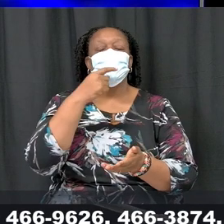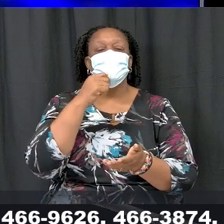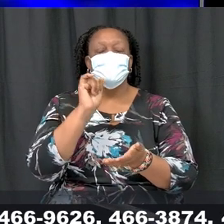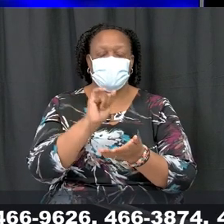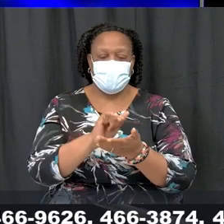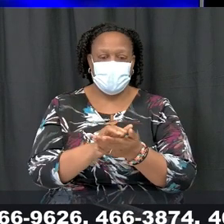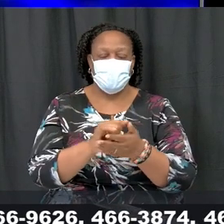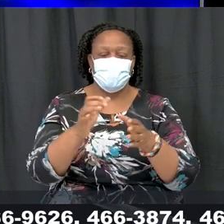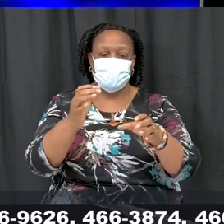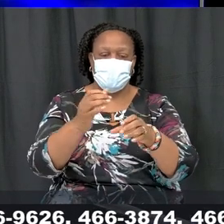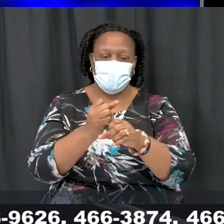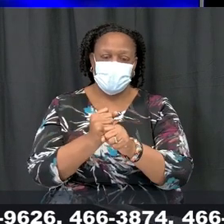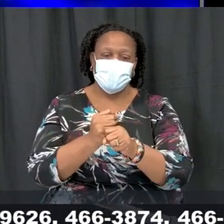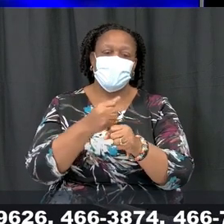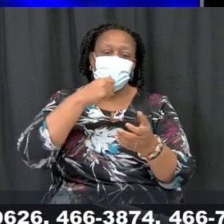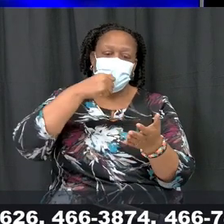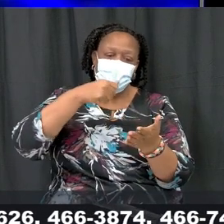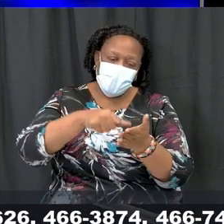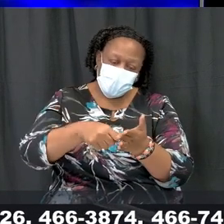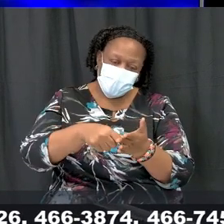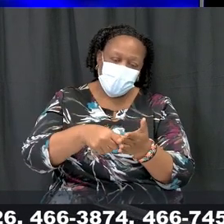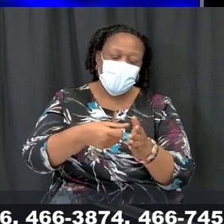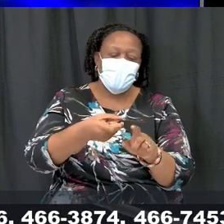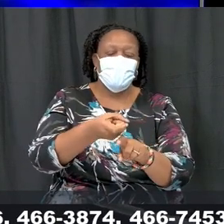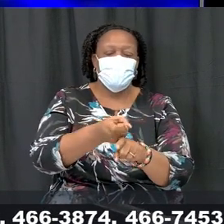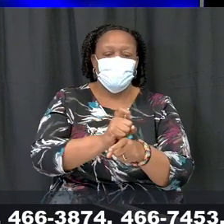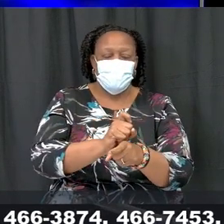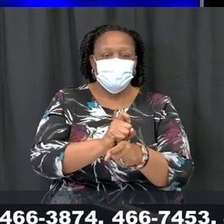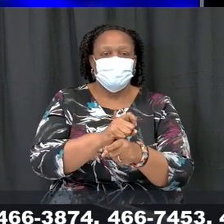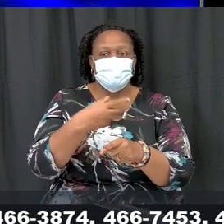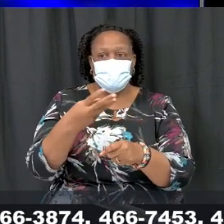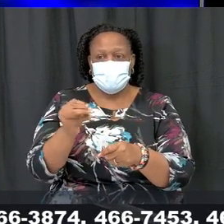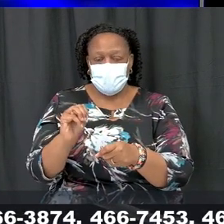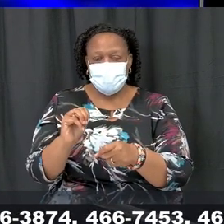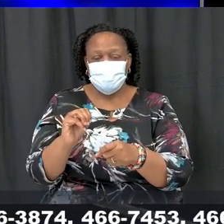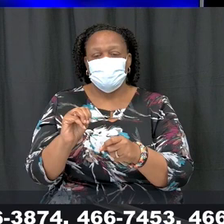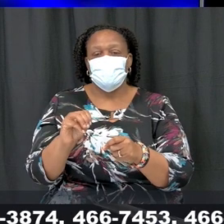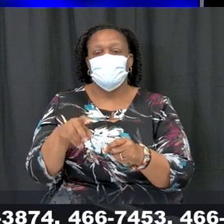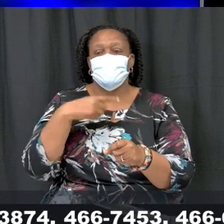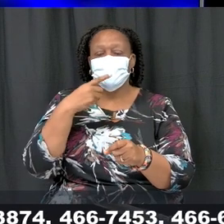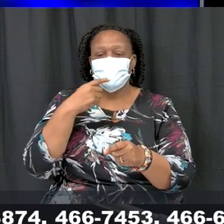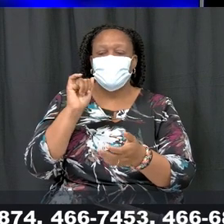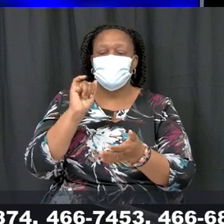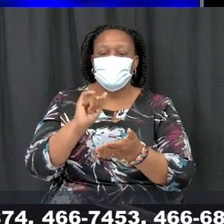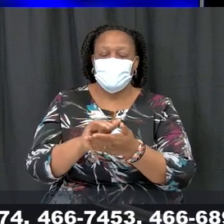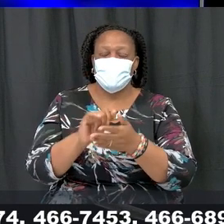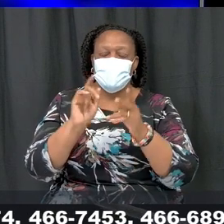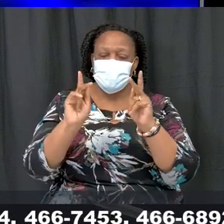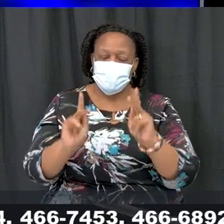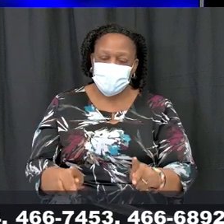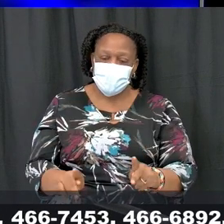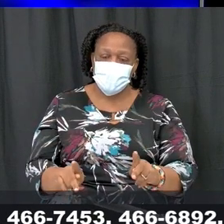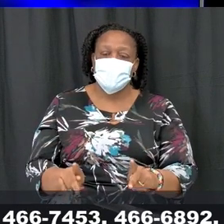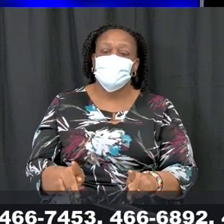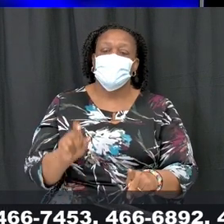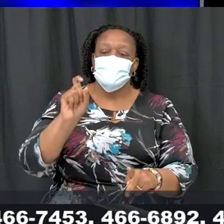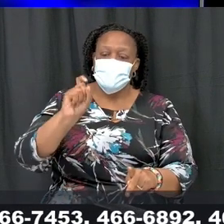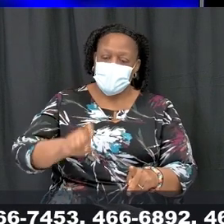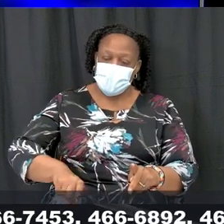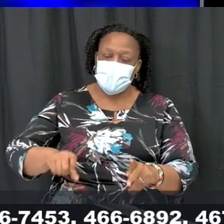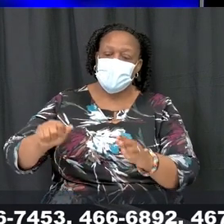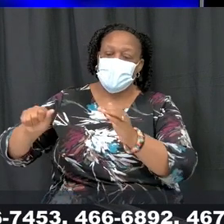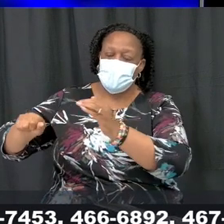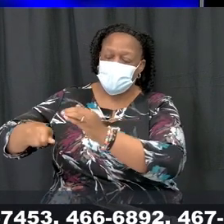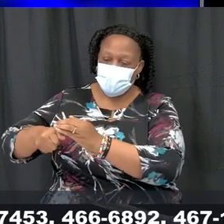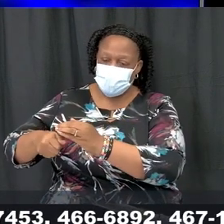which verifies that an individual has been placed in quarantine by order of the Chief Medical Officer.